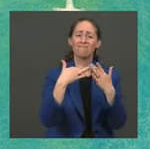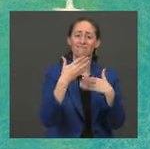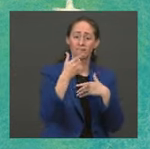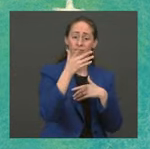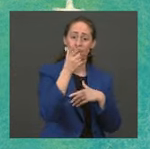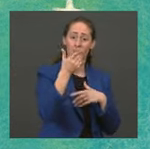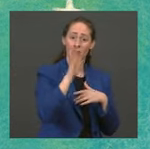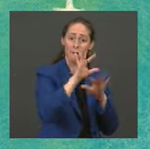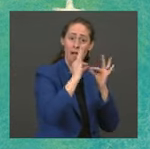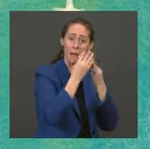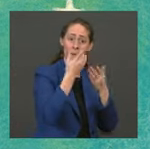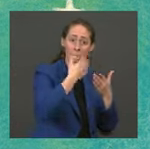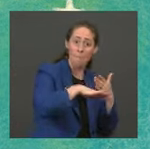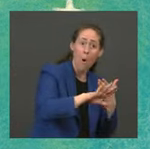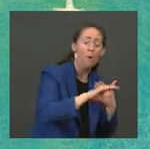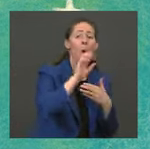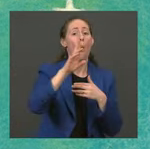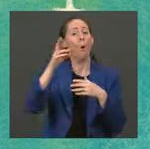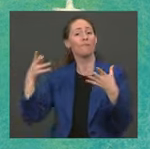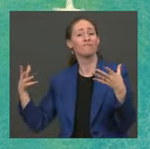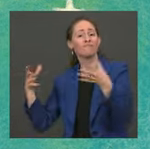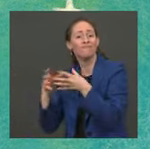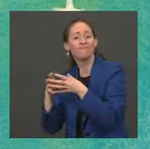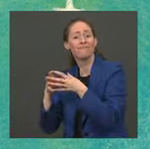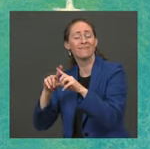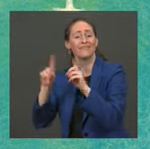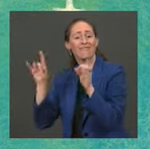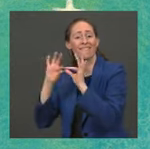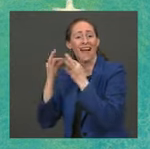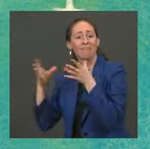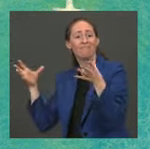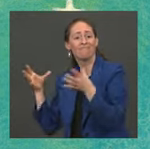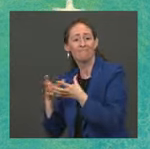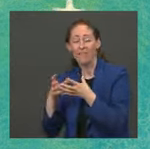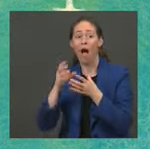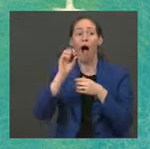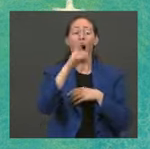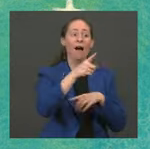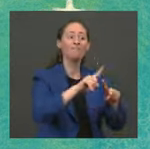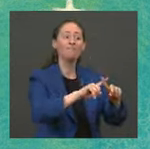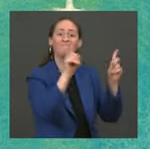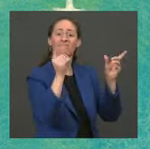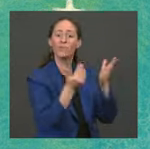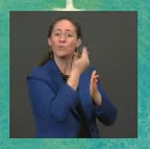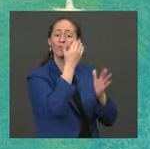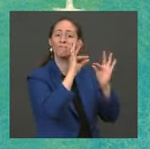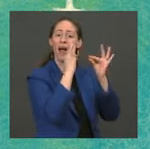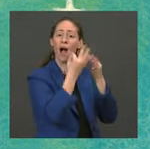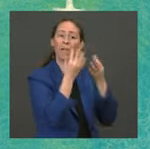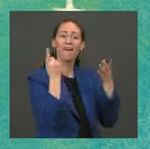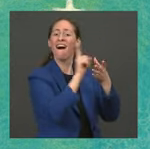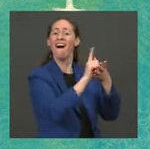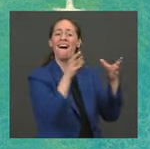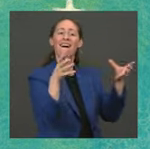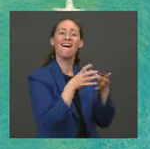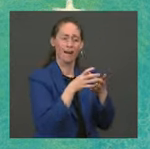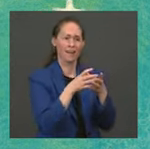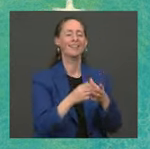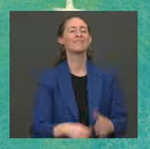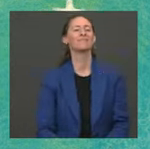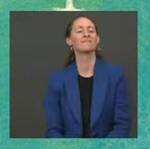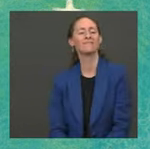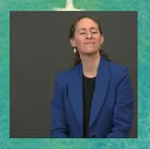discovered. In the grand foyer, floating candles remind us that though we may worship or